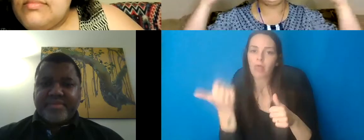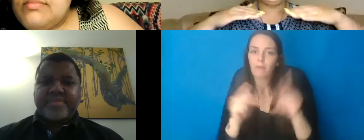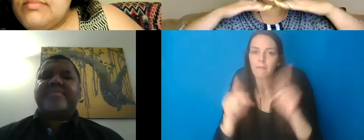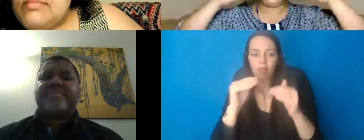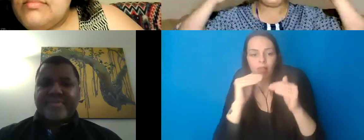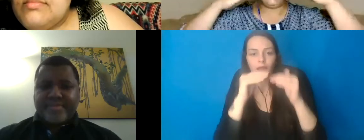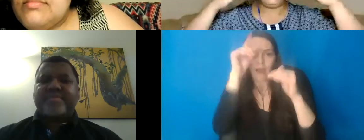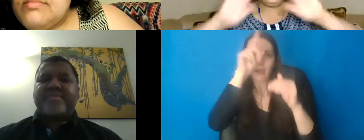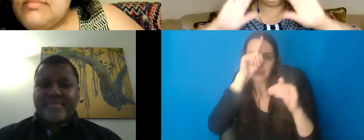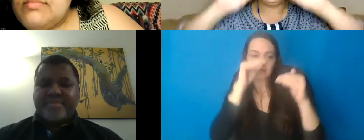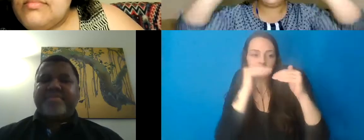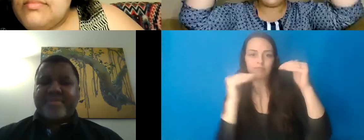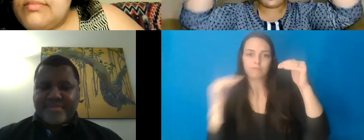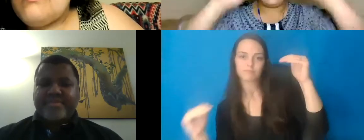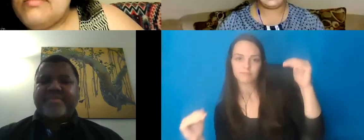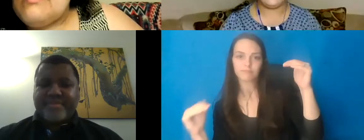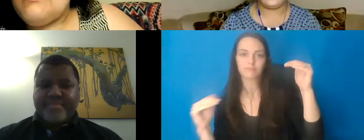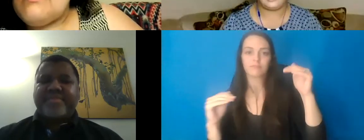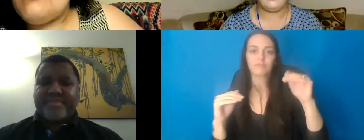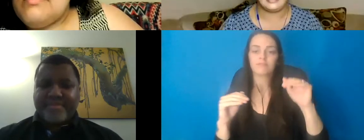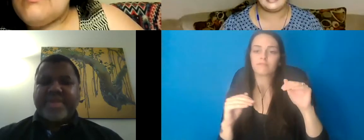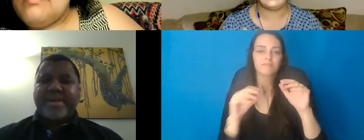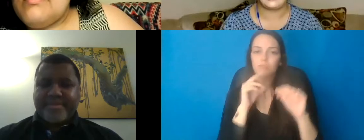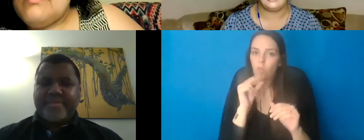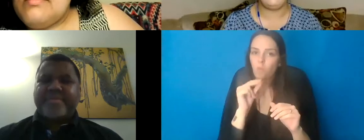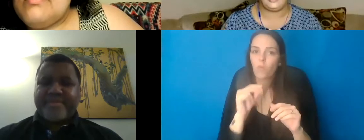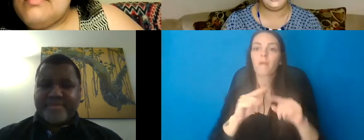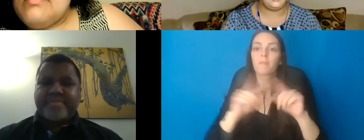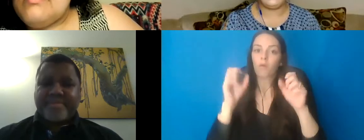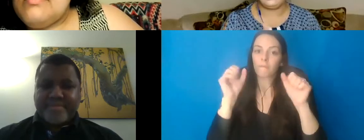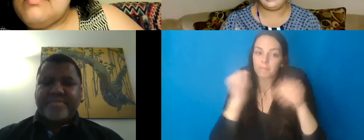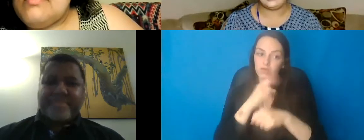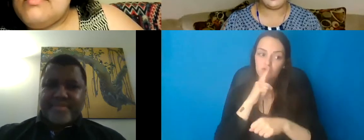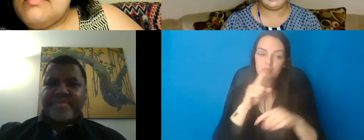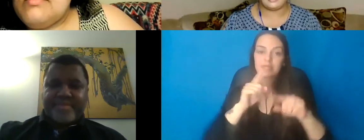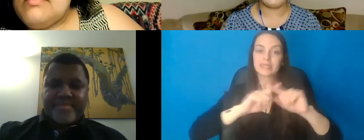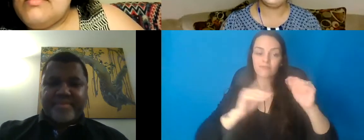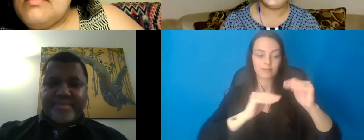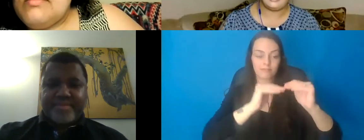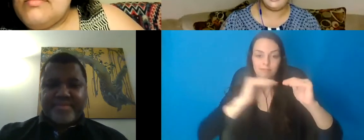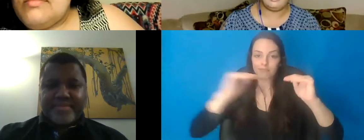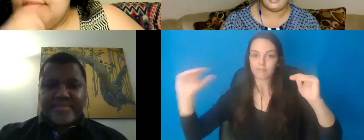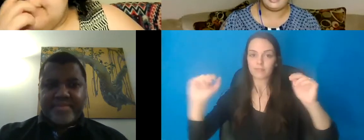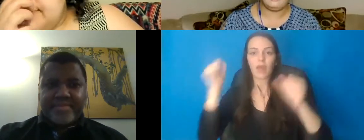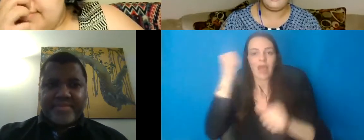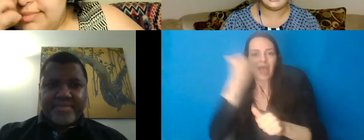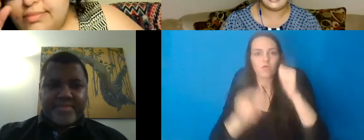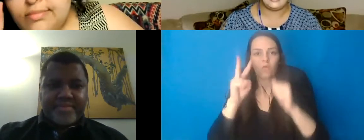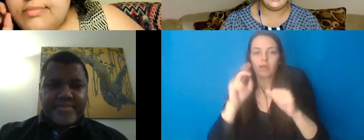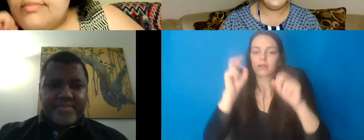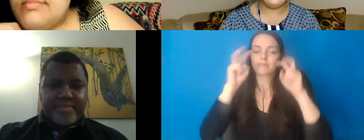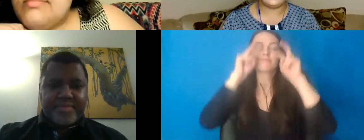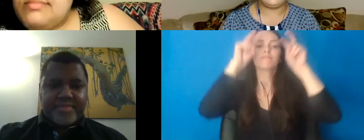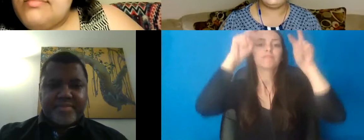it's giving them the same level, and they're going to be able to see over that fence. And that's kind of the way everything is within the government and also within the medical field, is that